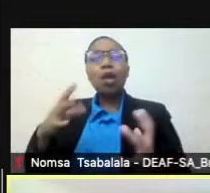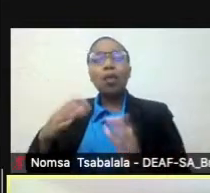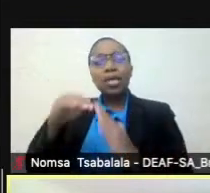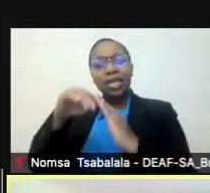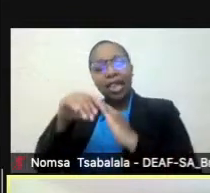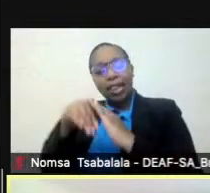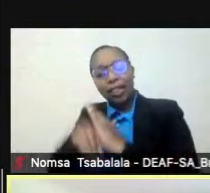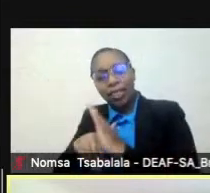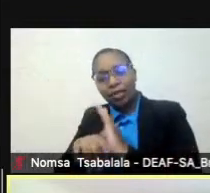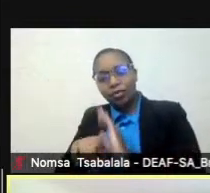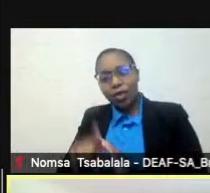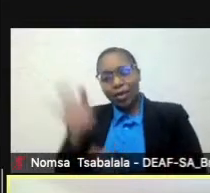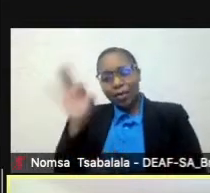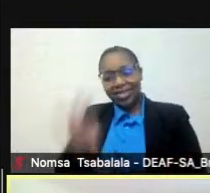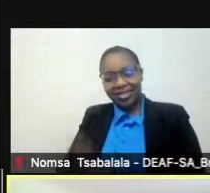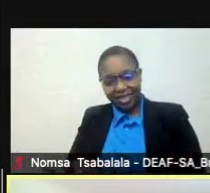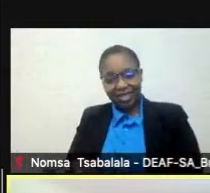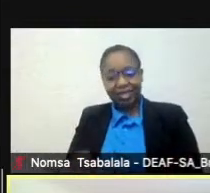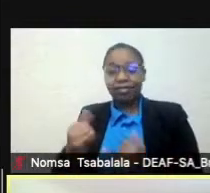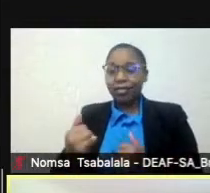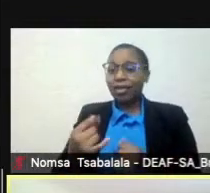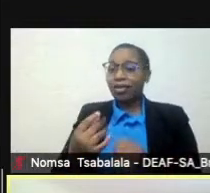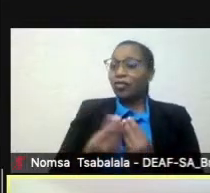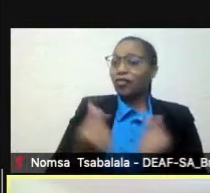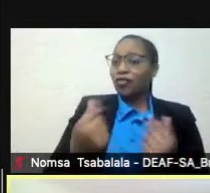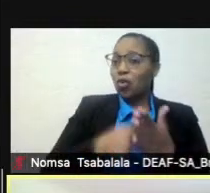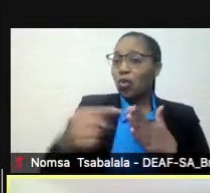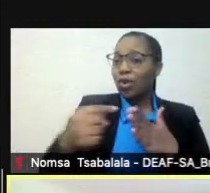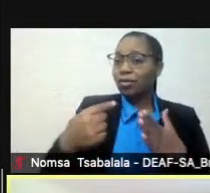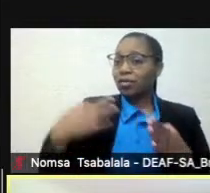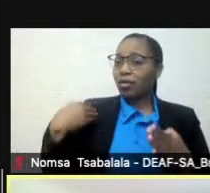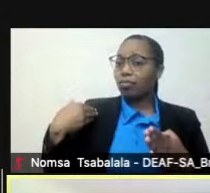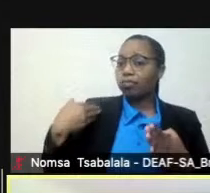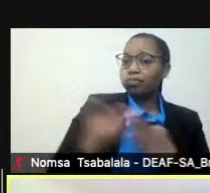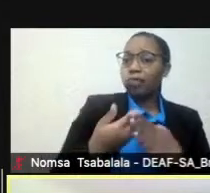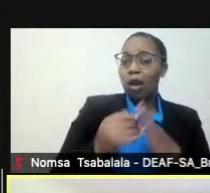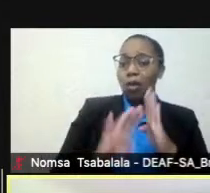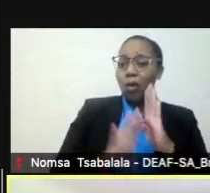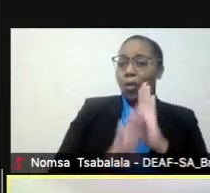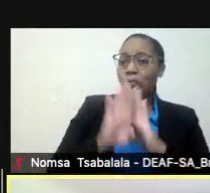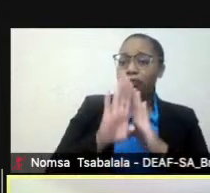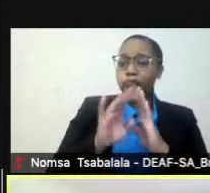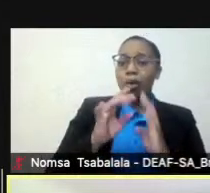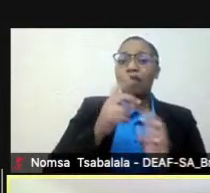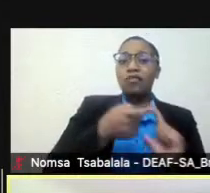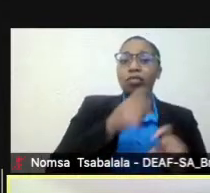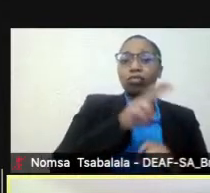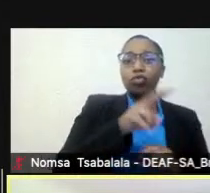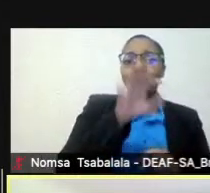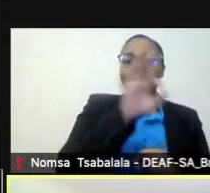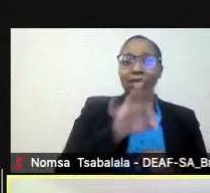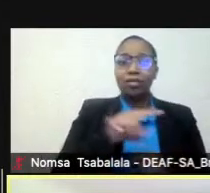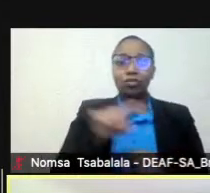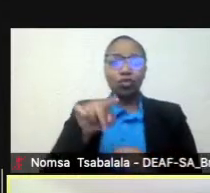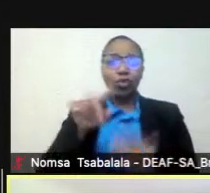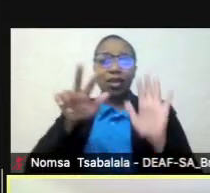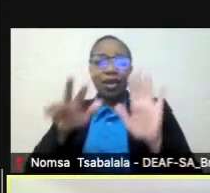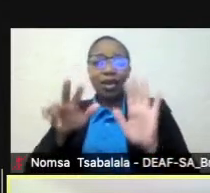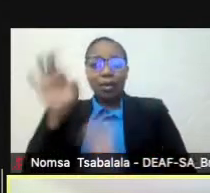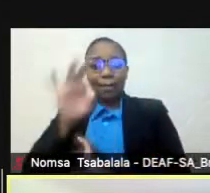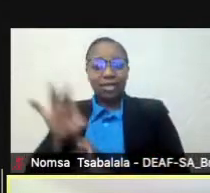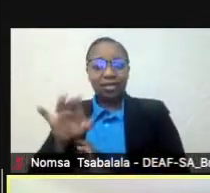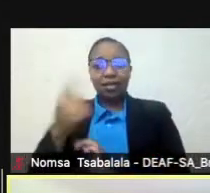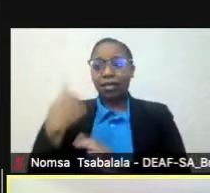rather rapid increase in the last couple of weeks, from 2% to 8% last week. And this week, we've seen over the last 3